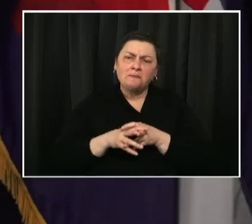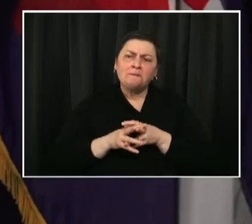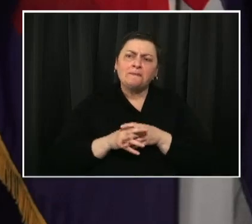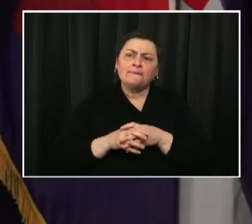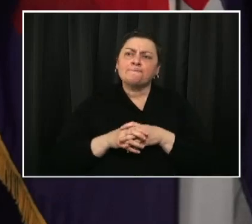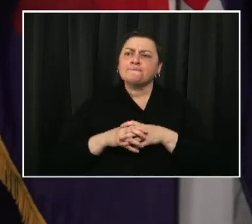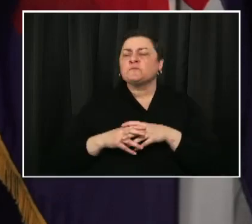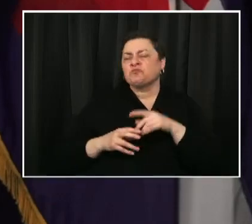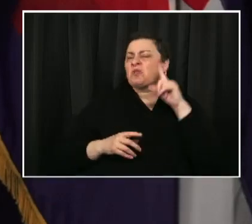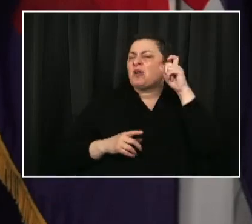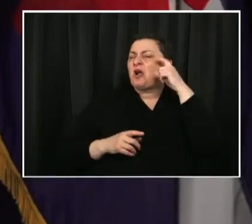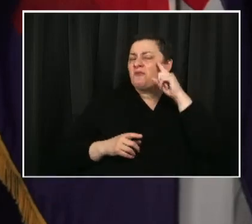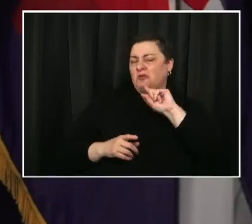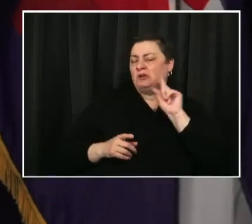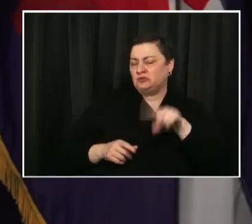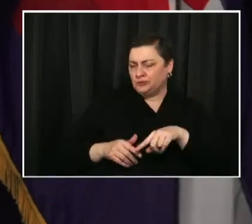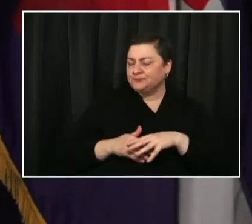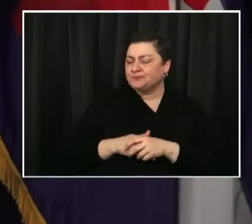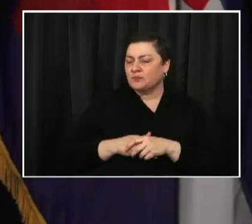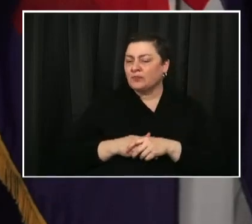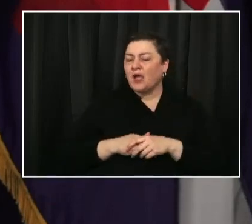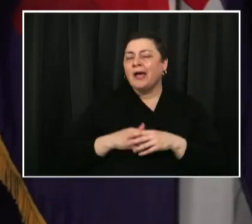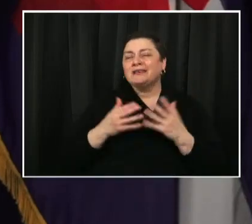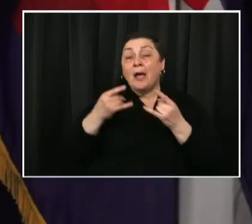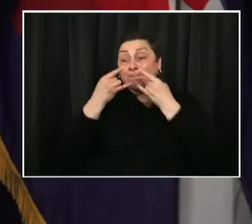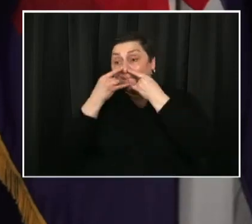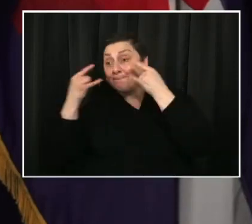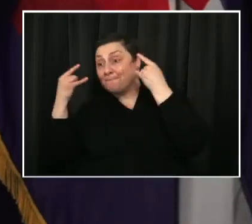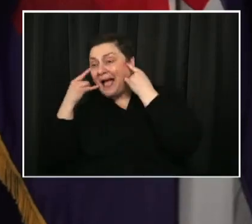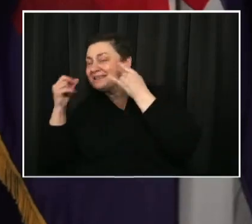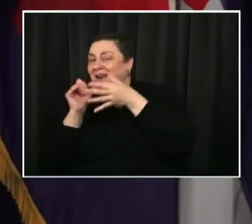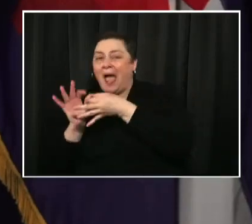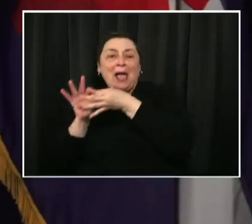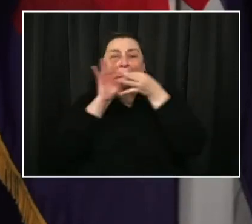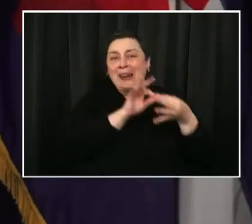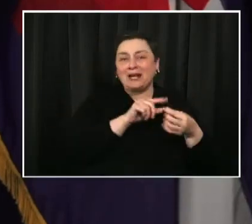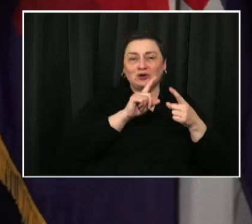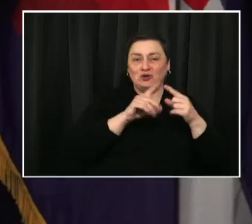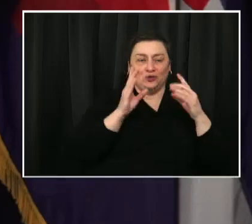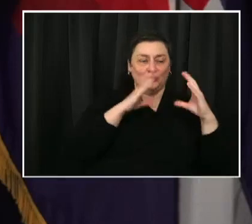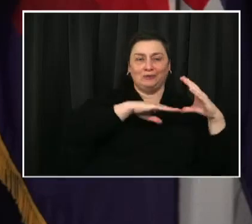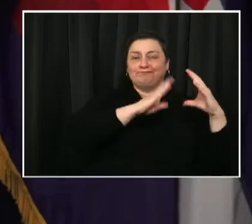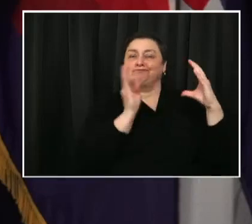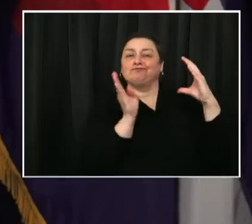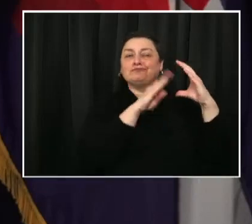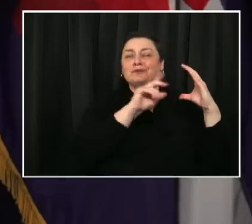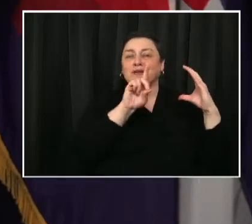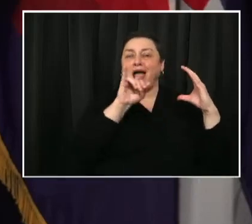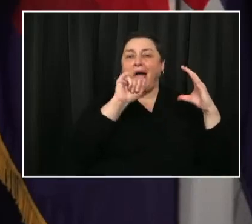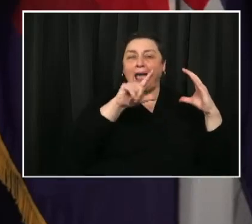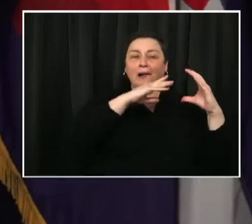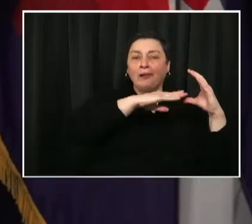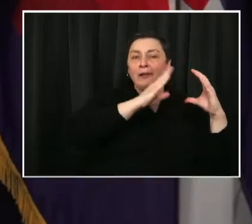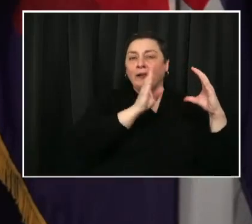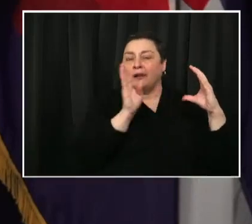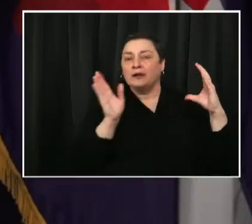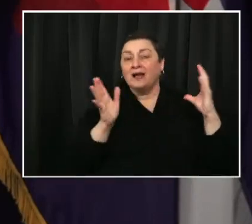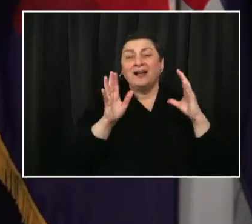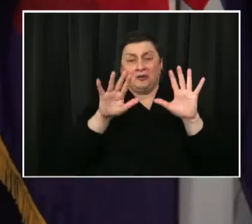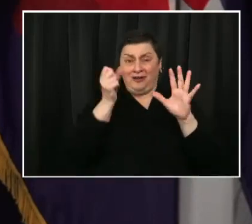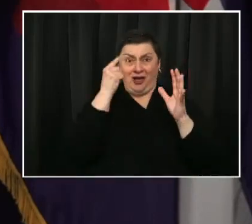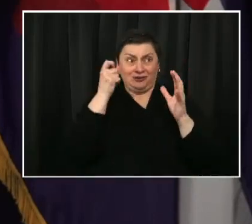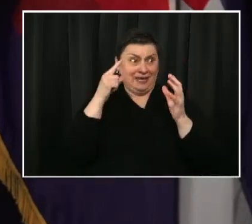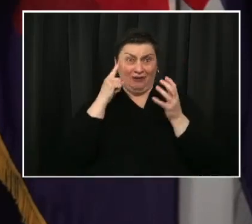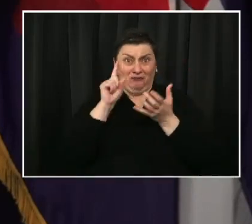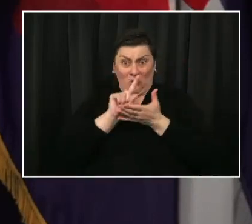the mask order is not directly related to the dial. I think it's going to be important for people to wear masks for the next few weeks and